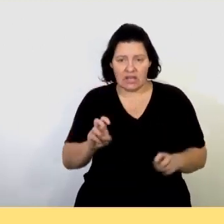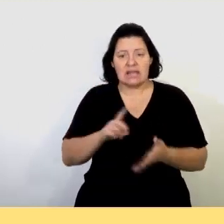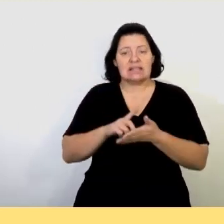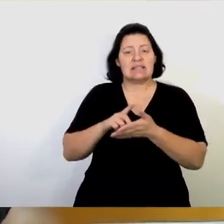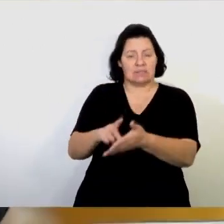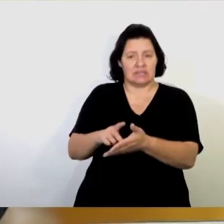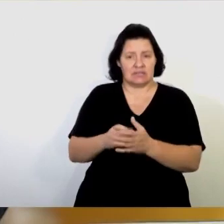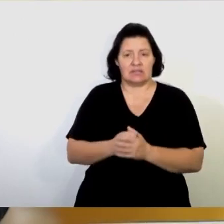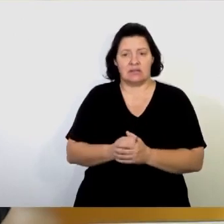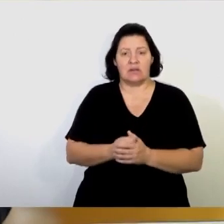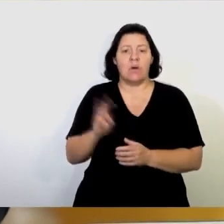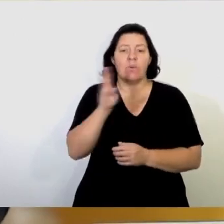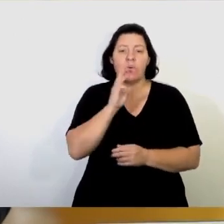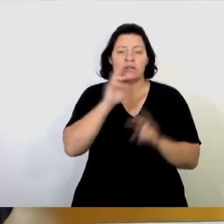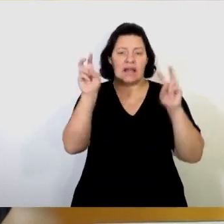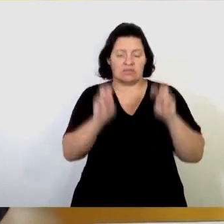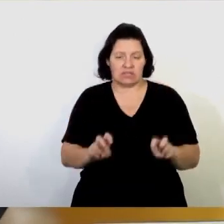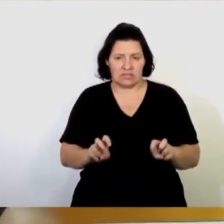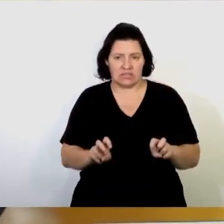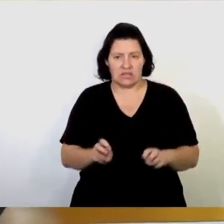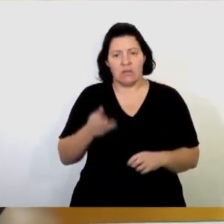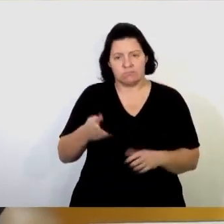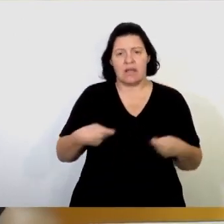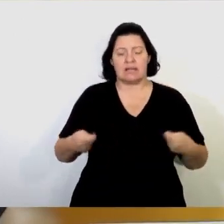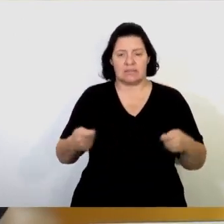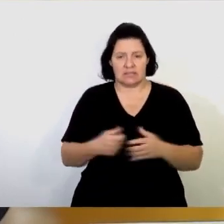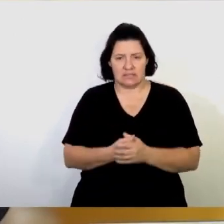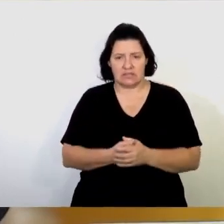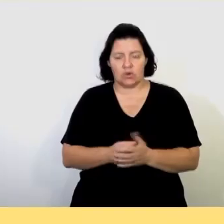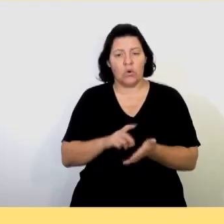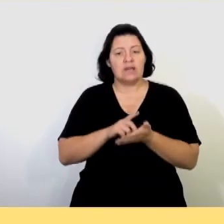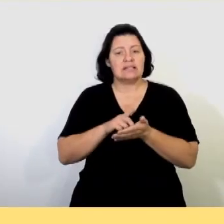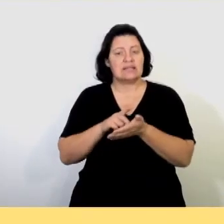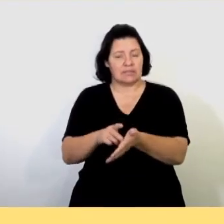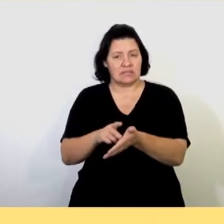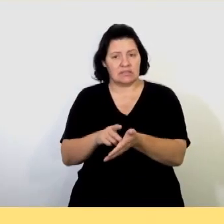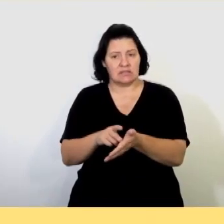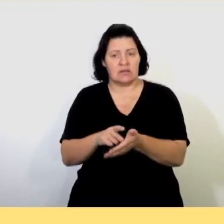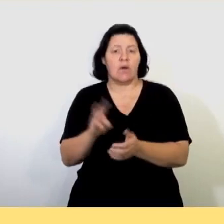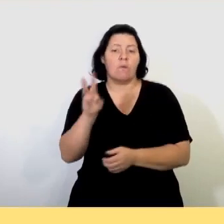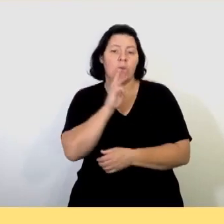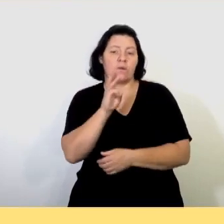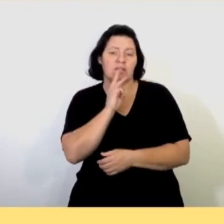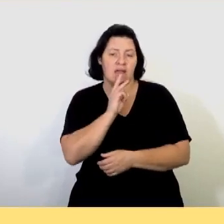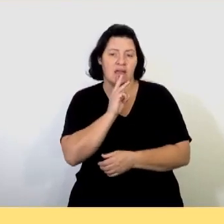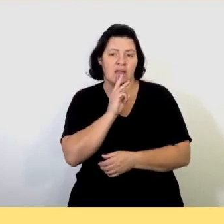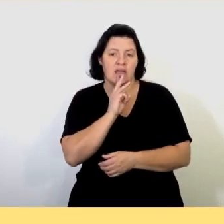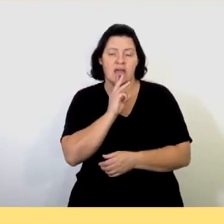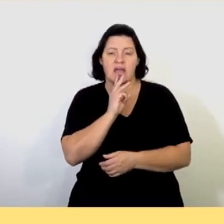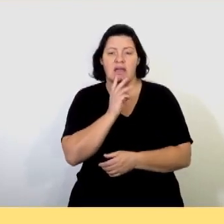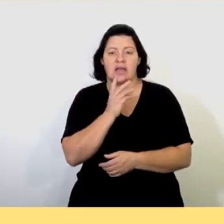the account debited. Remember, water and electricity is an expense. So we debit our